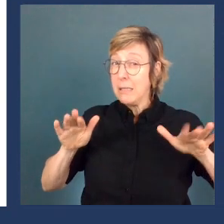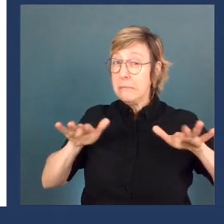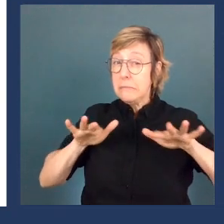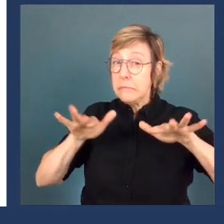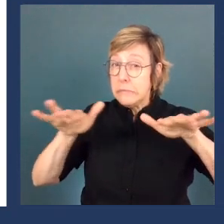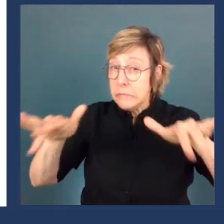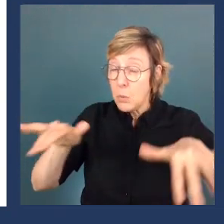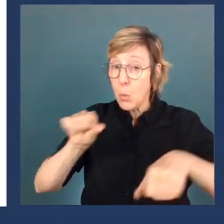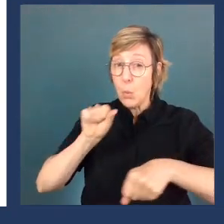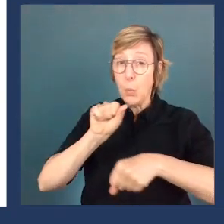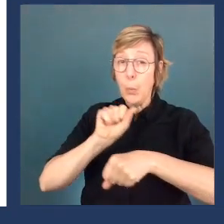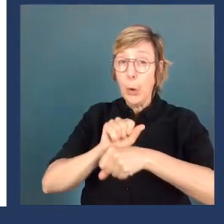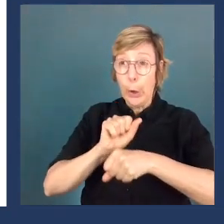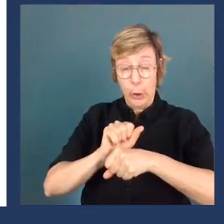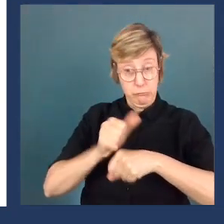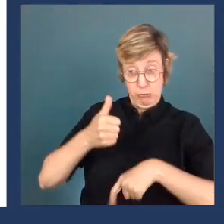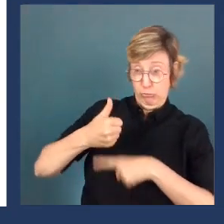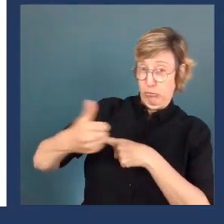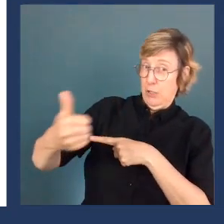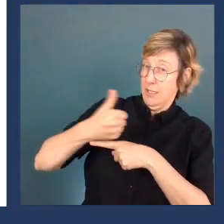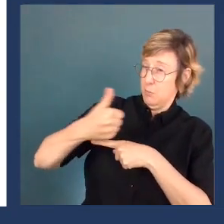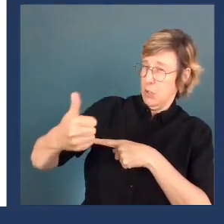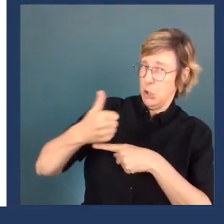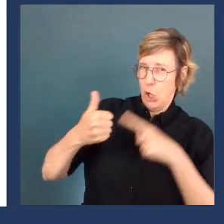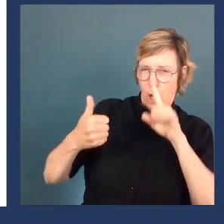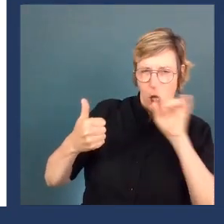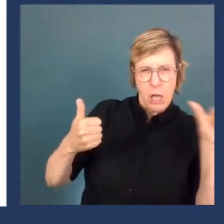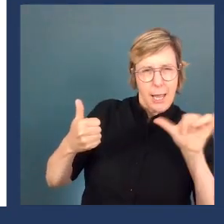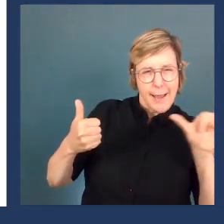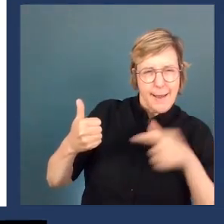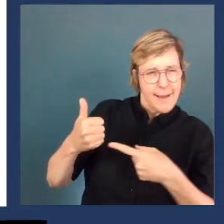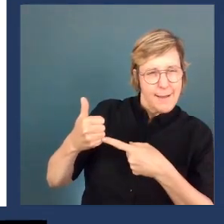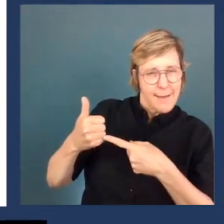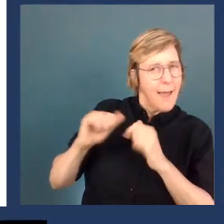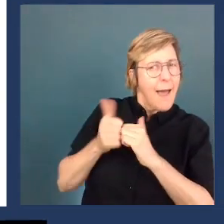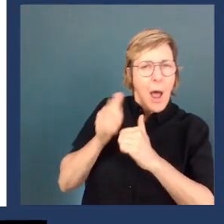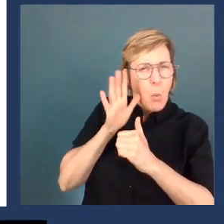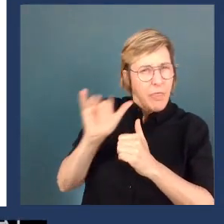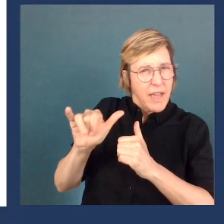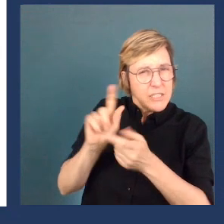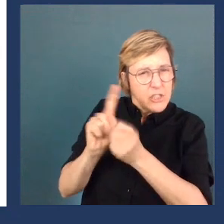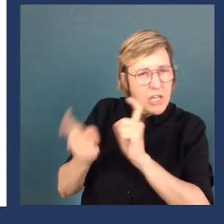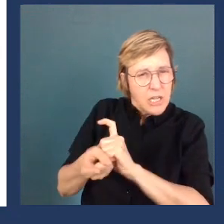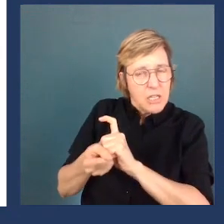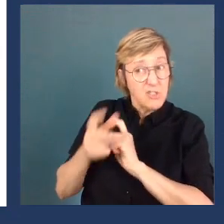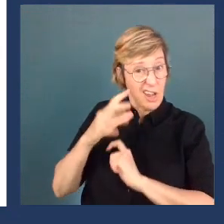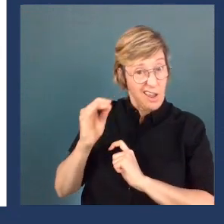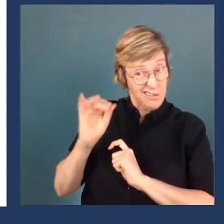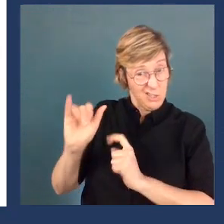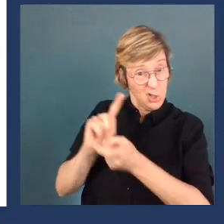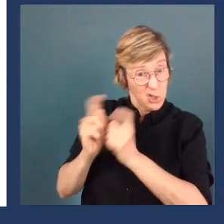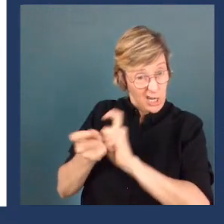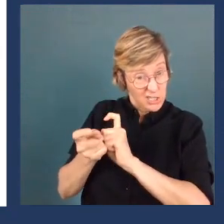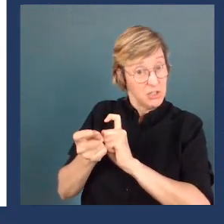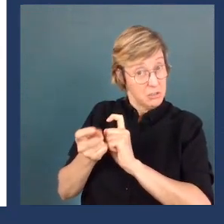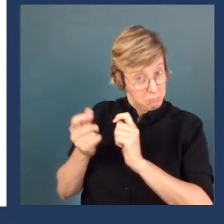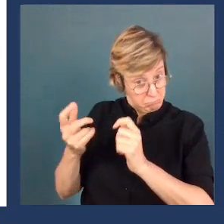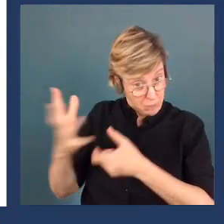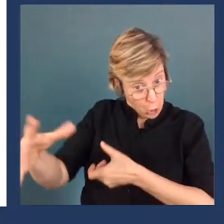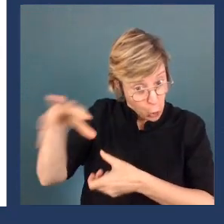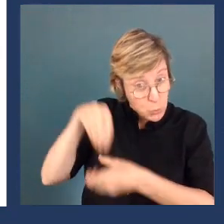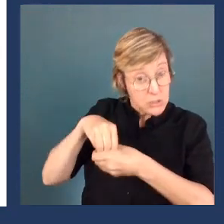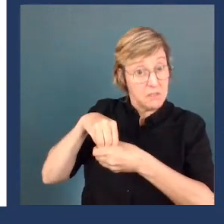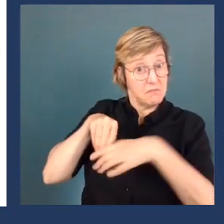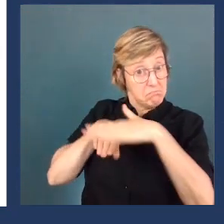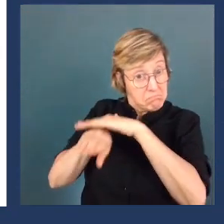workplace, what transportation looks like, how will it change, and how can we ensure that those changes will be inclusive moving forward, and how can